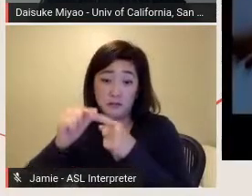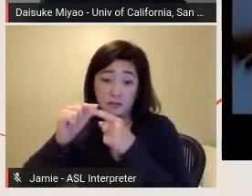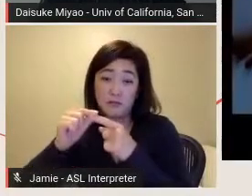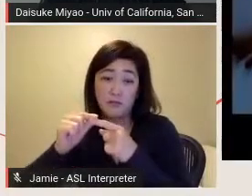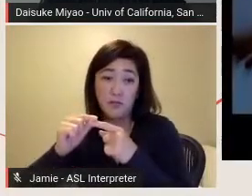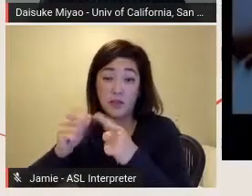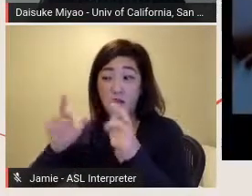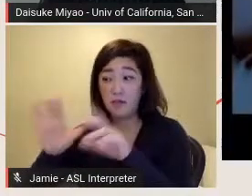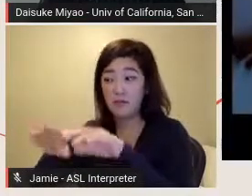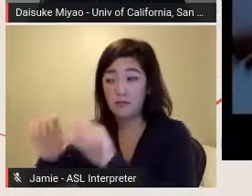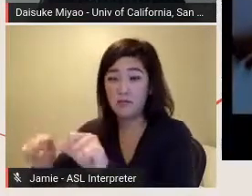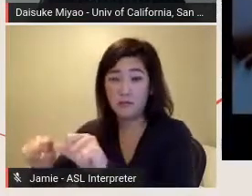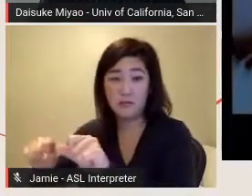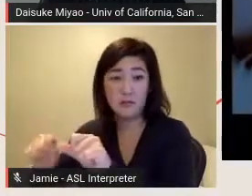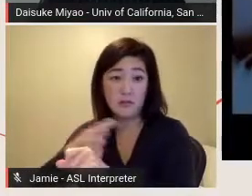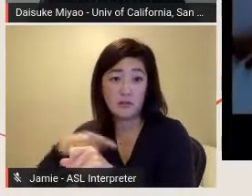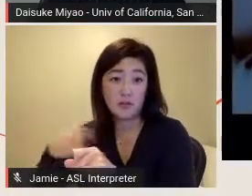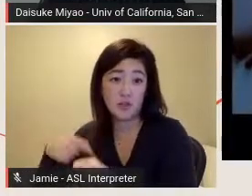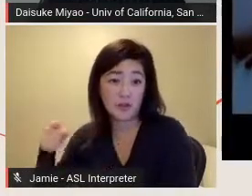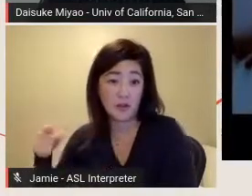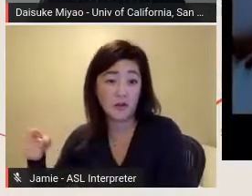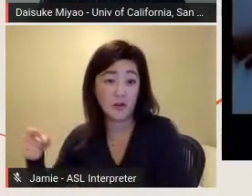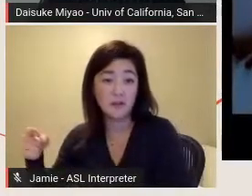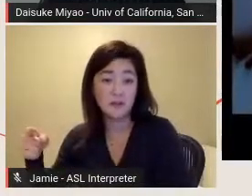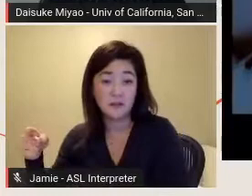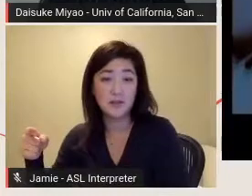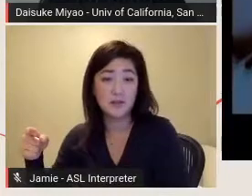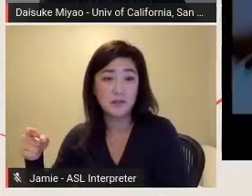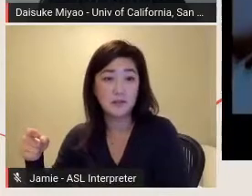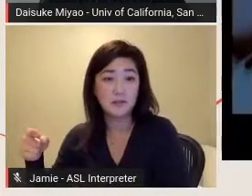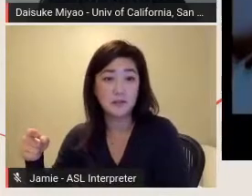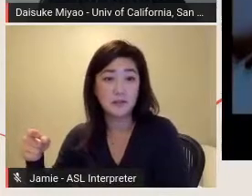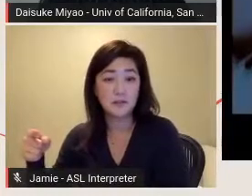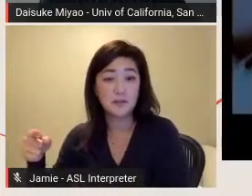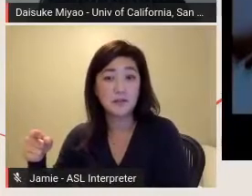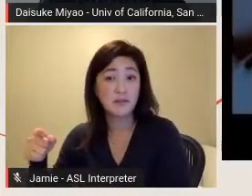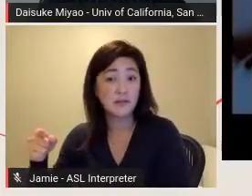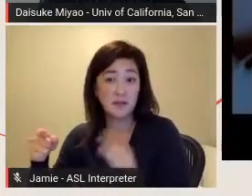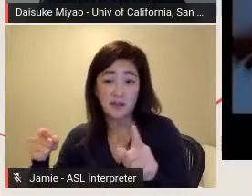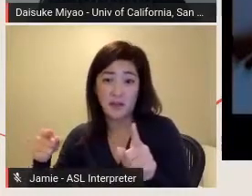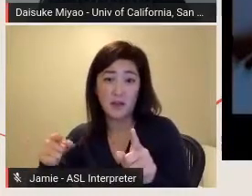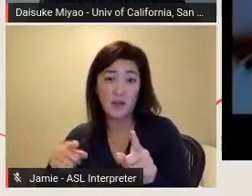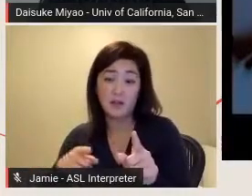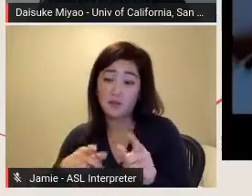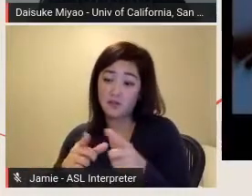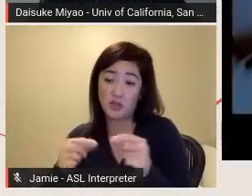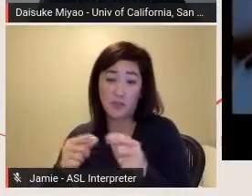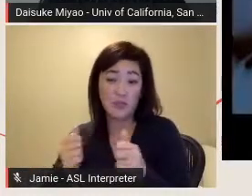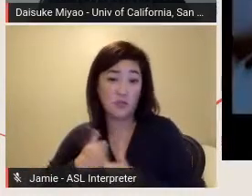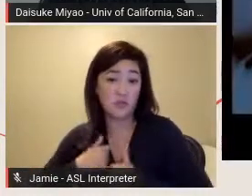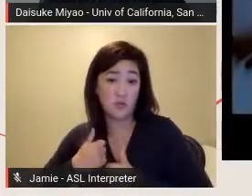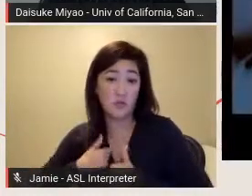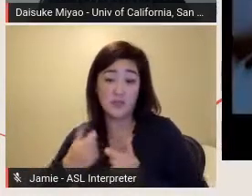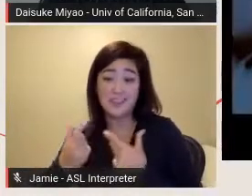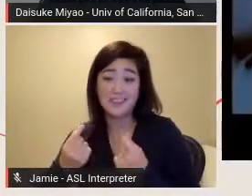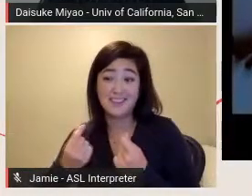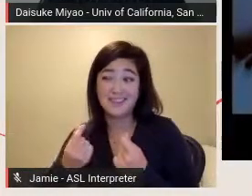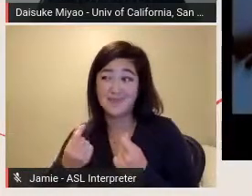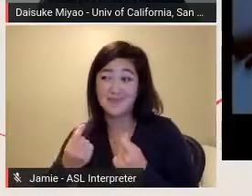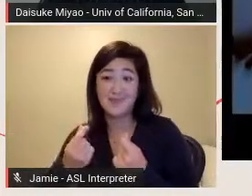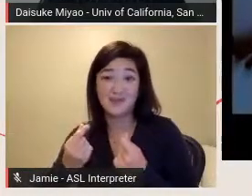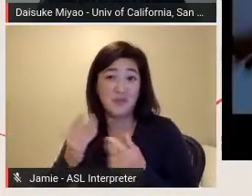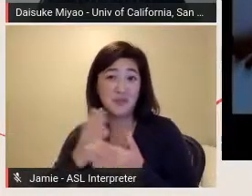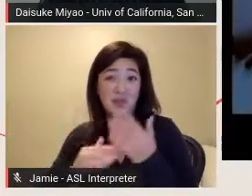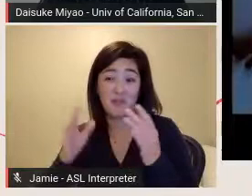China. And really delving into some of the atrocity that was committed by Japanese soldiers at that time,